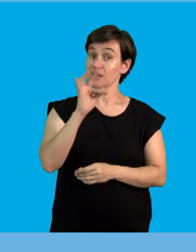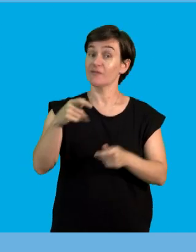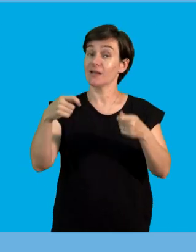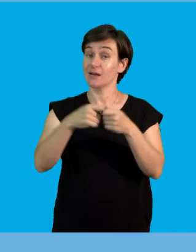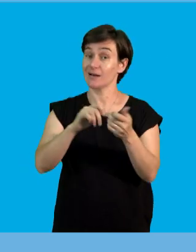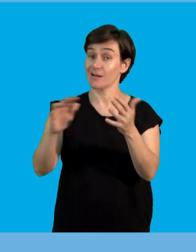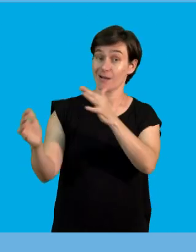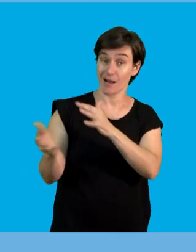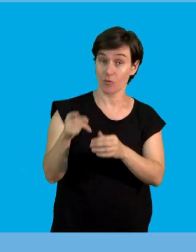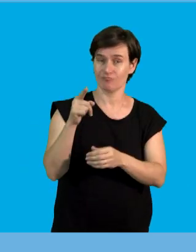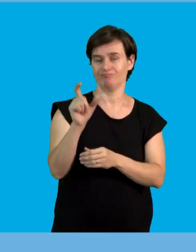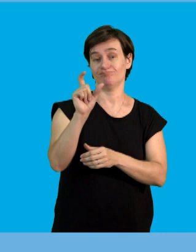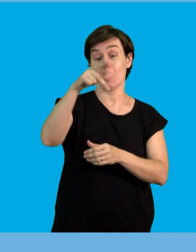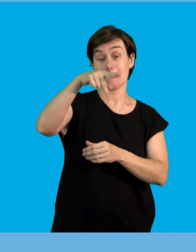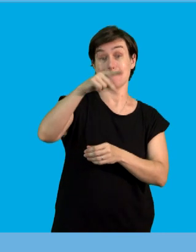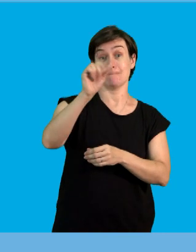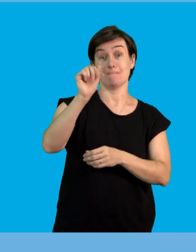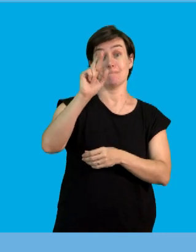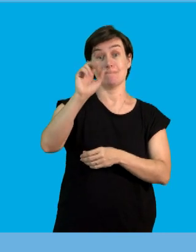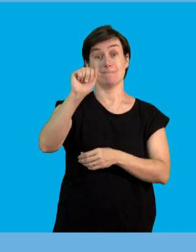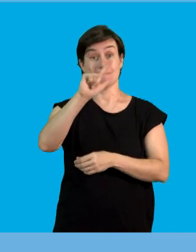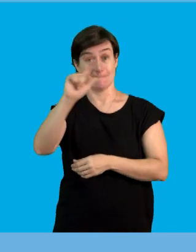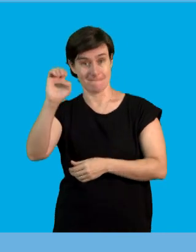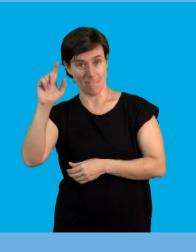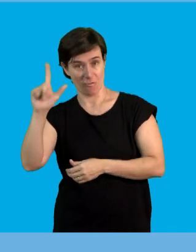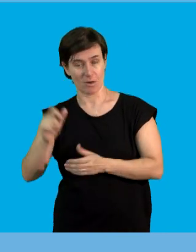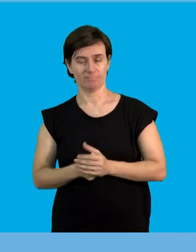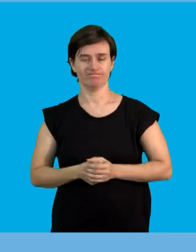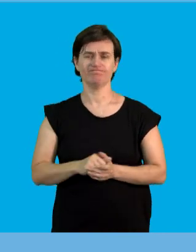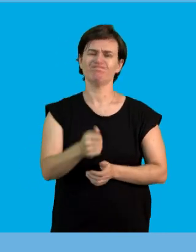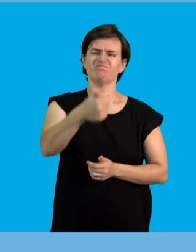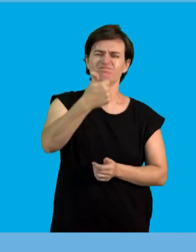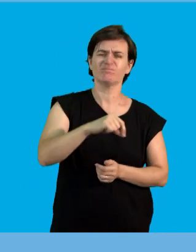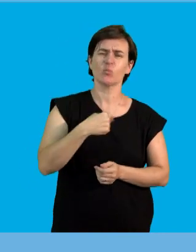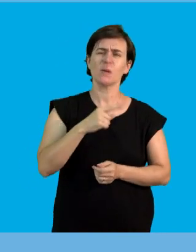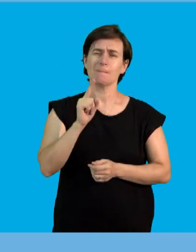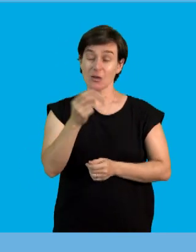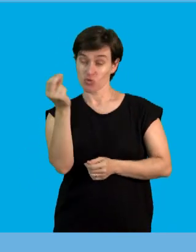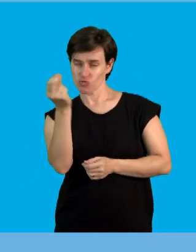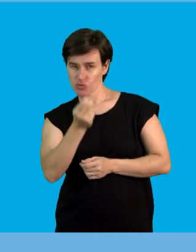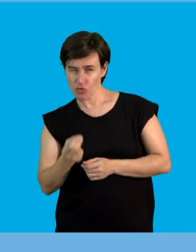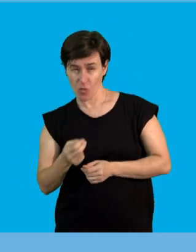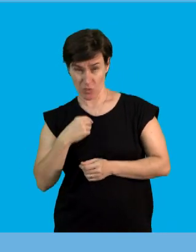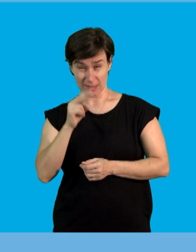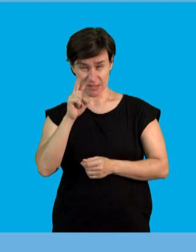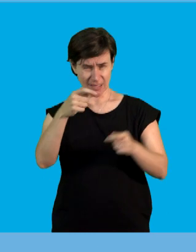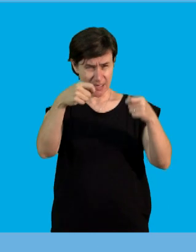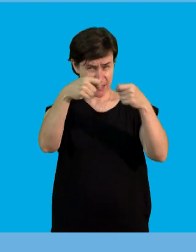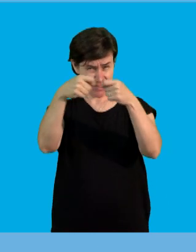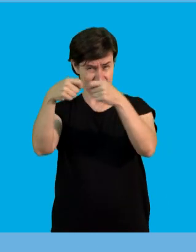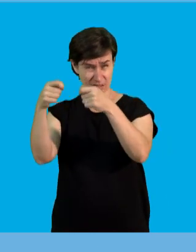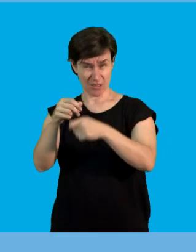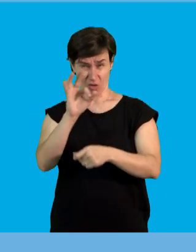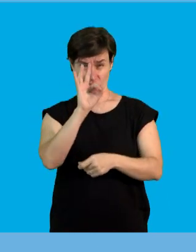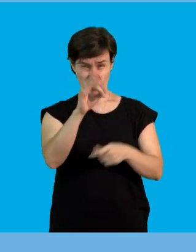if those cells are connected in parallel. Then we now need to draw a representation of these 3 cells that you're saying